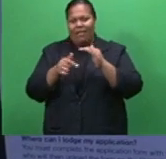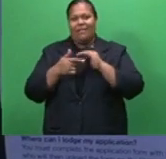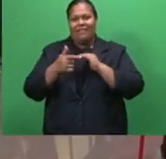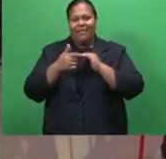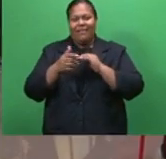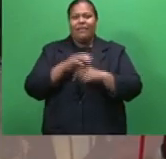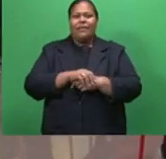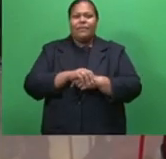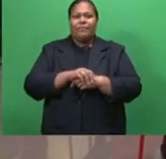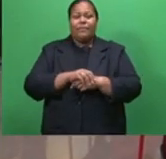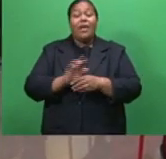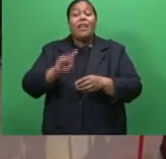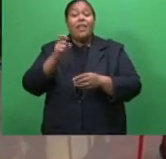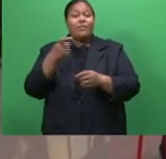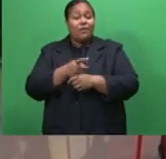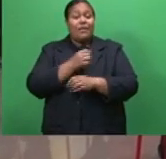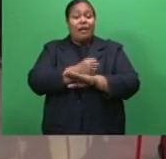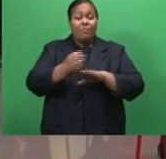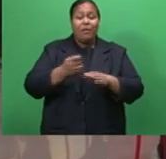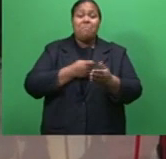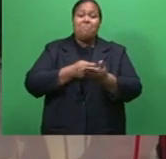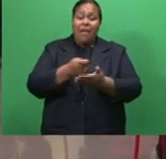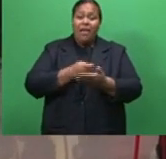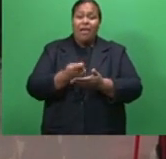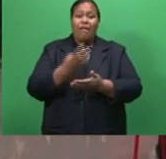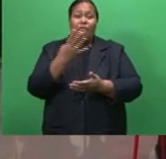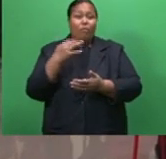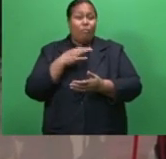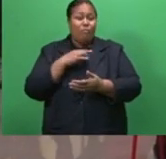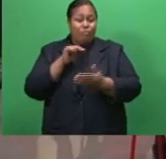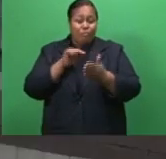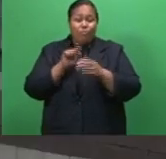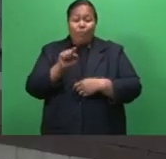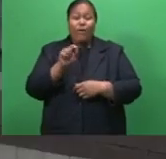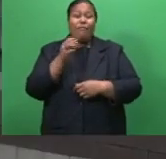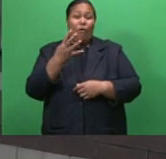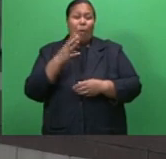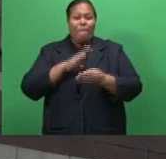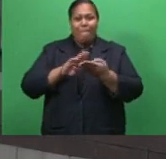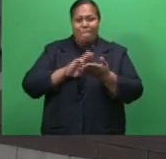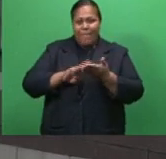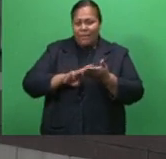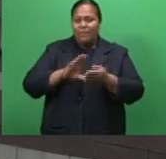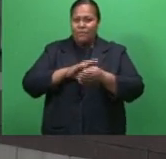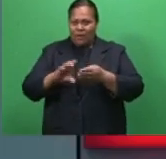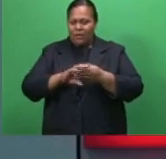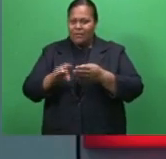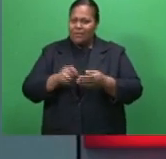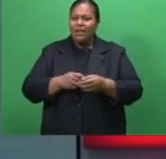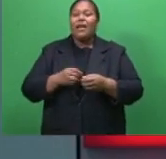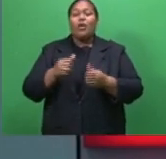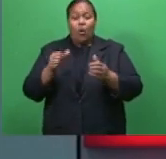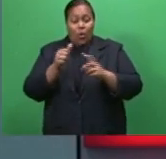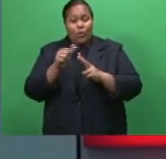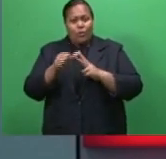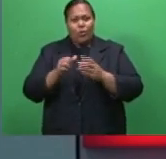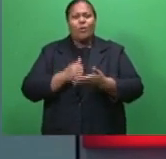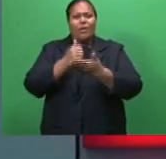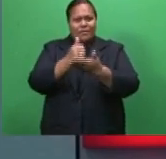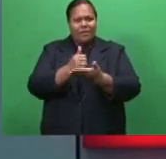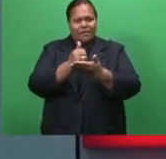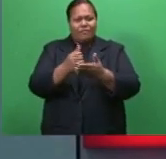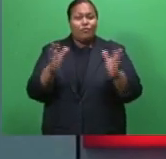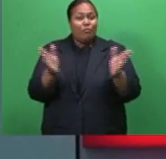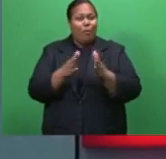out $4.4 million to 20,000 people, while a new initiative to assist SMEs will be announced on Sunday. Lena